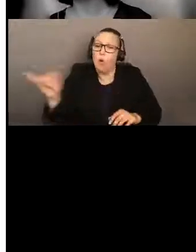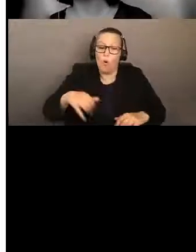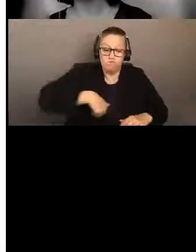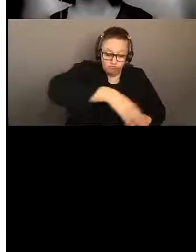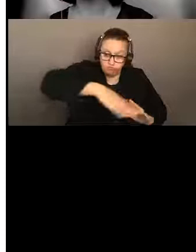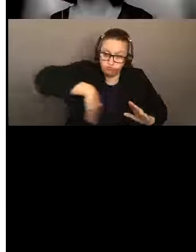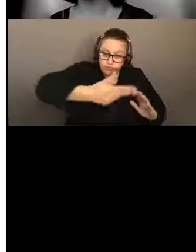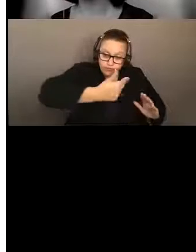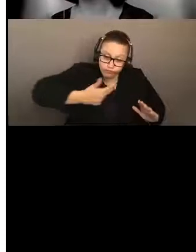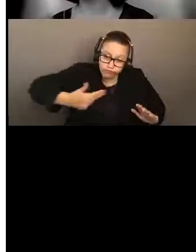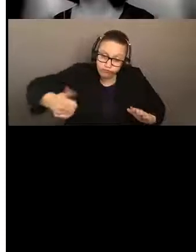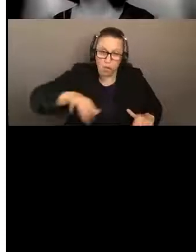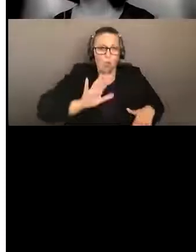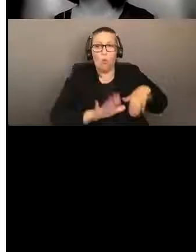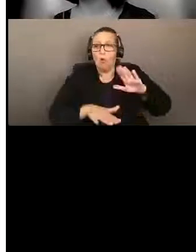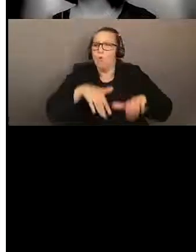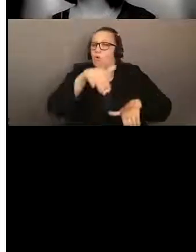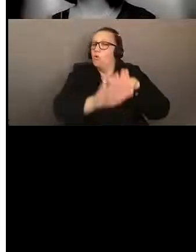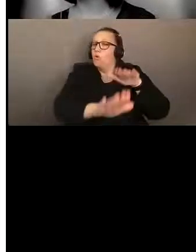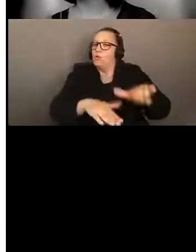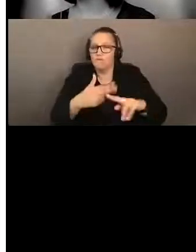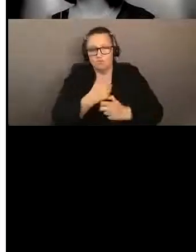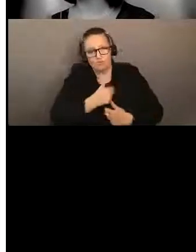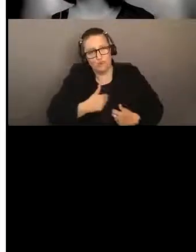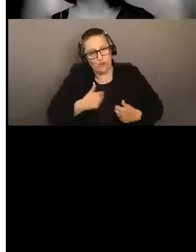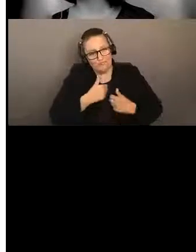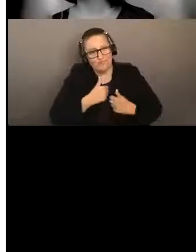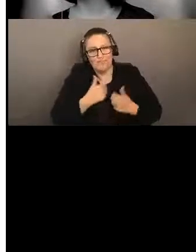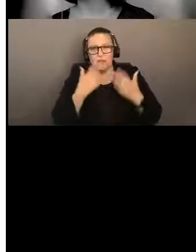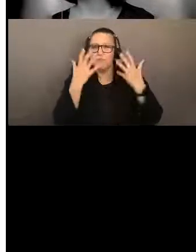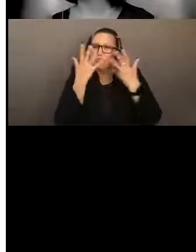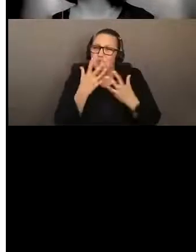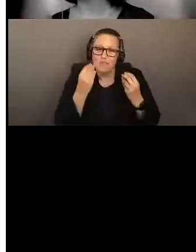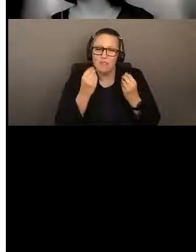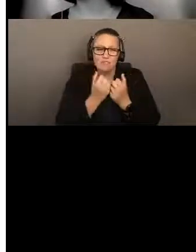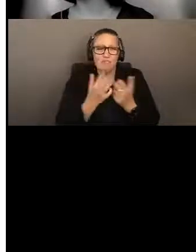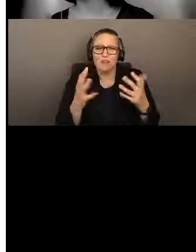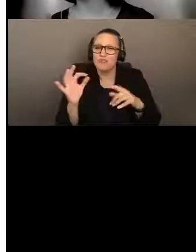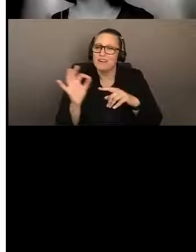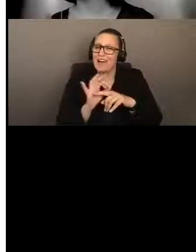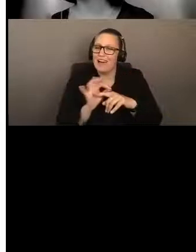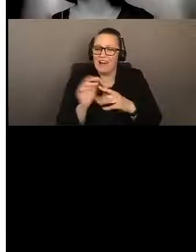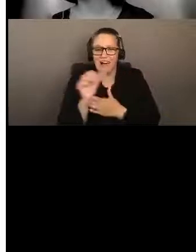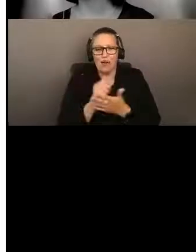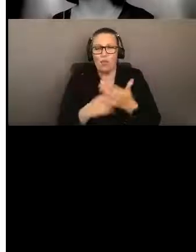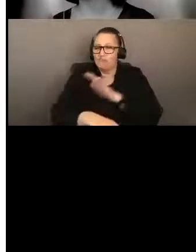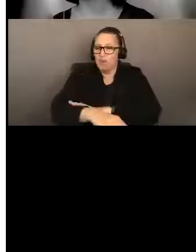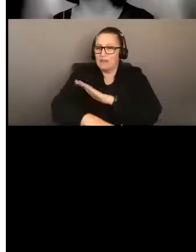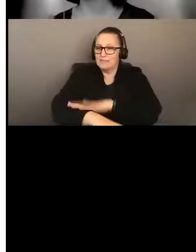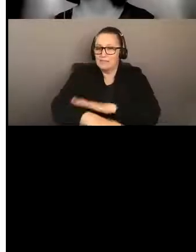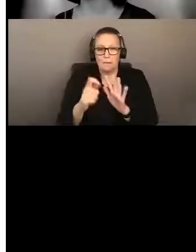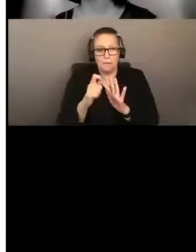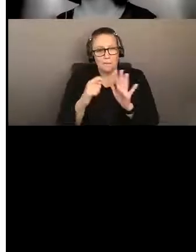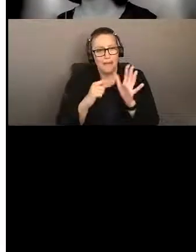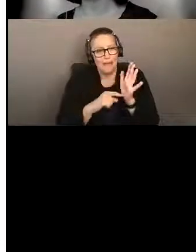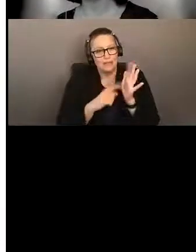and meditative contemplation. An example is the beautifully orchestrated multicoloured artwork on the right, titled Pattern Number 12 by Inner